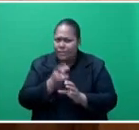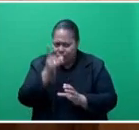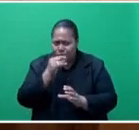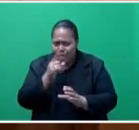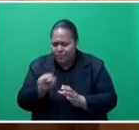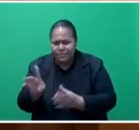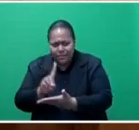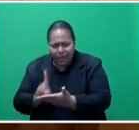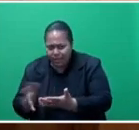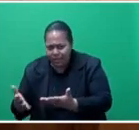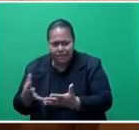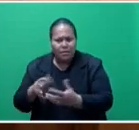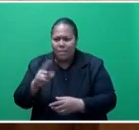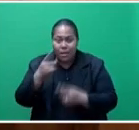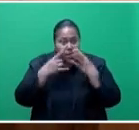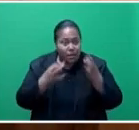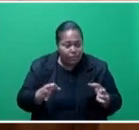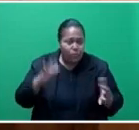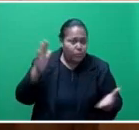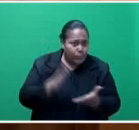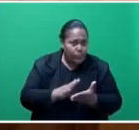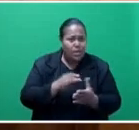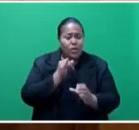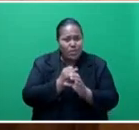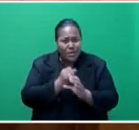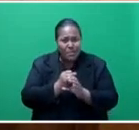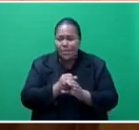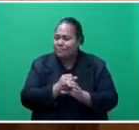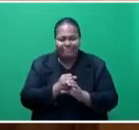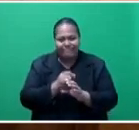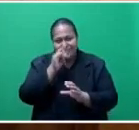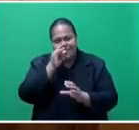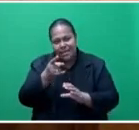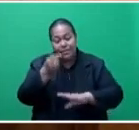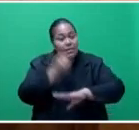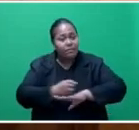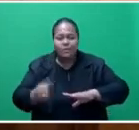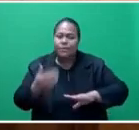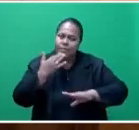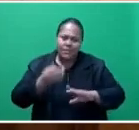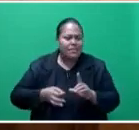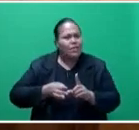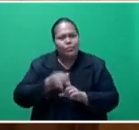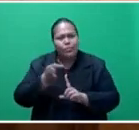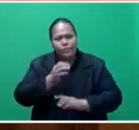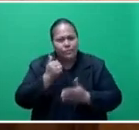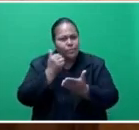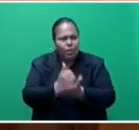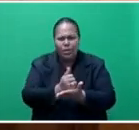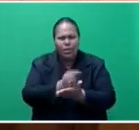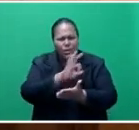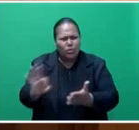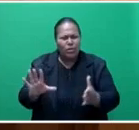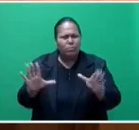cannot be used to reduce crime. It is appropriate for government to increase support for law enforcement rather than locking down the whole nation every